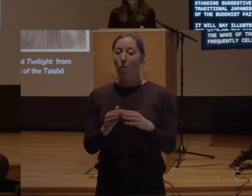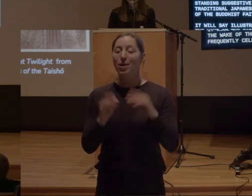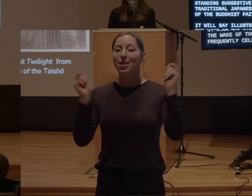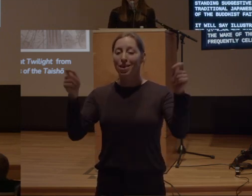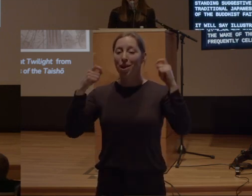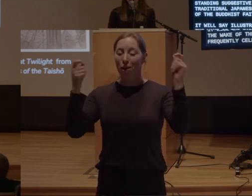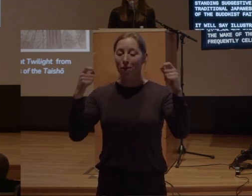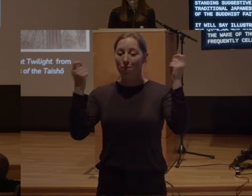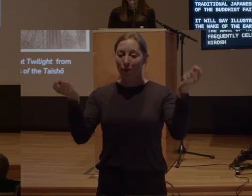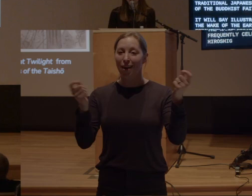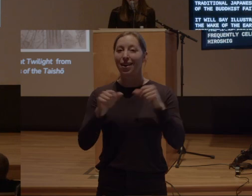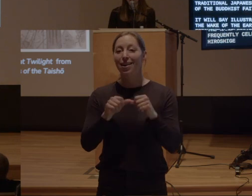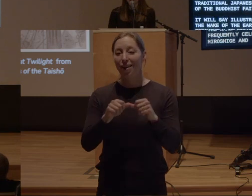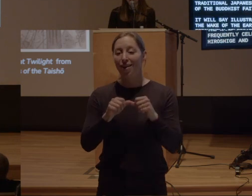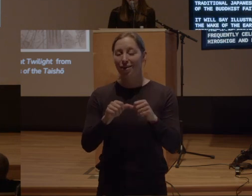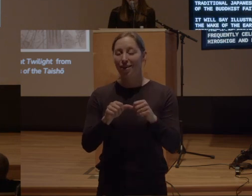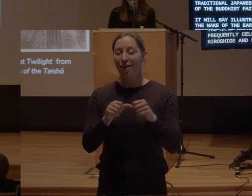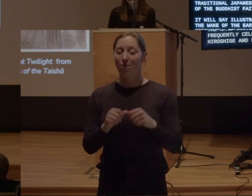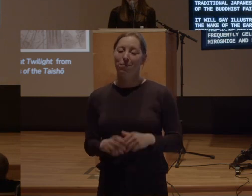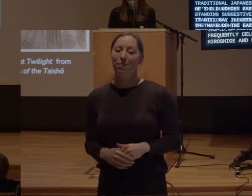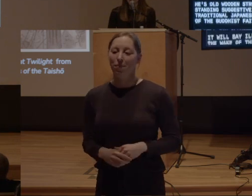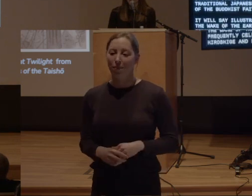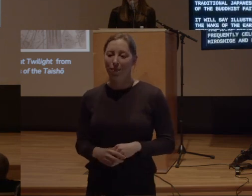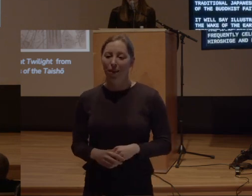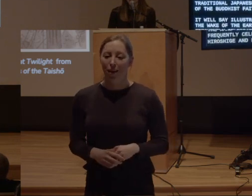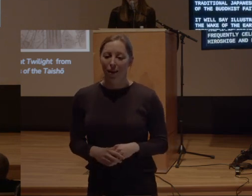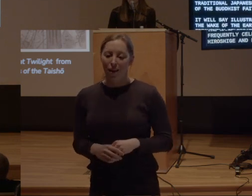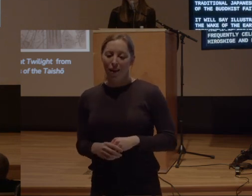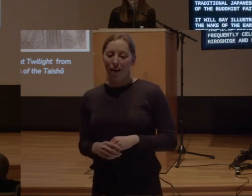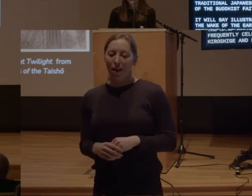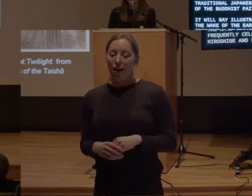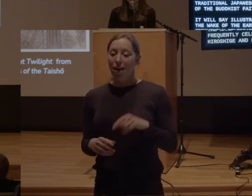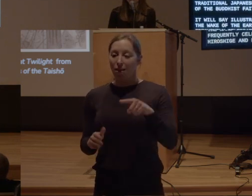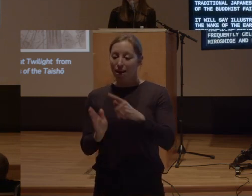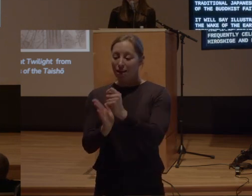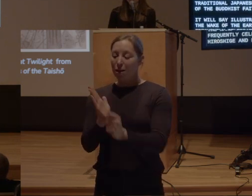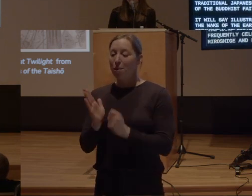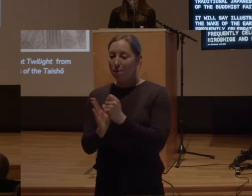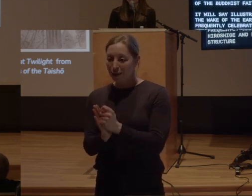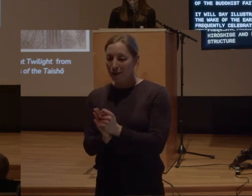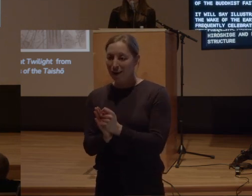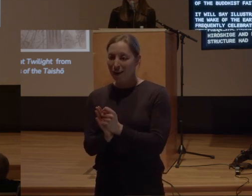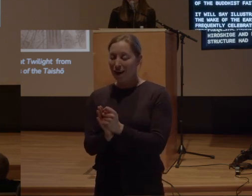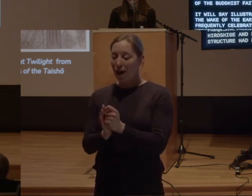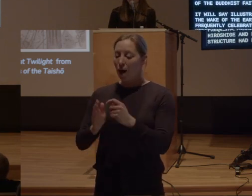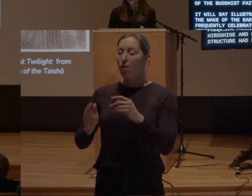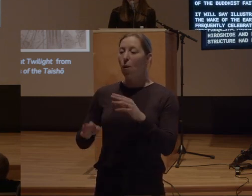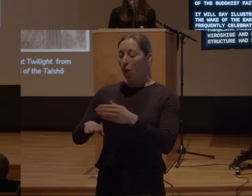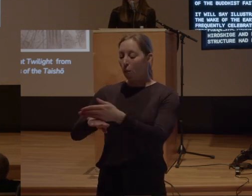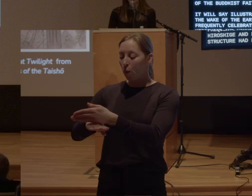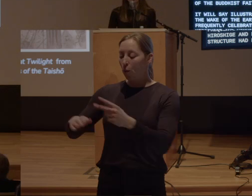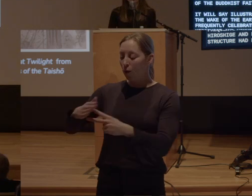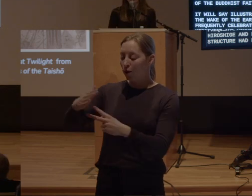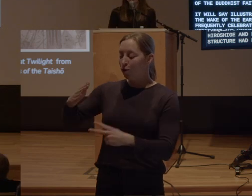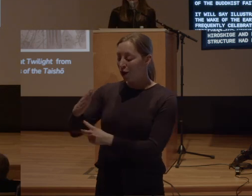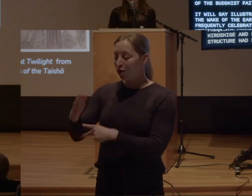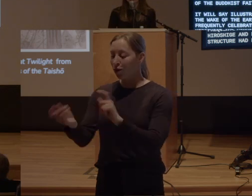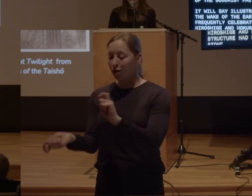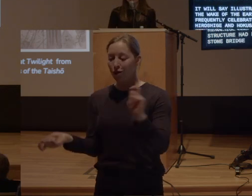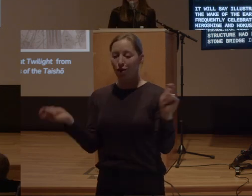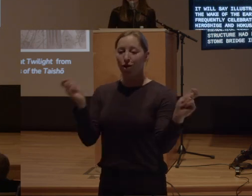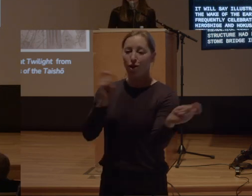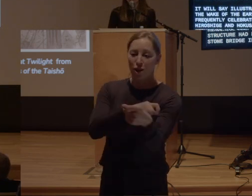both Hiroshige and Hokusai. The Edo period wooden structure had been replaced with a Western-style stone bridge